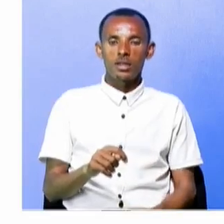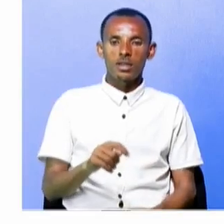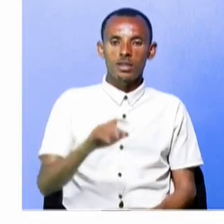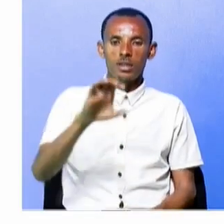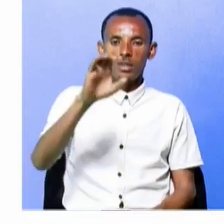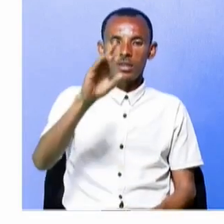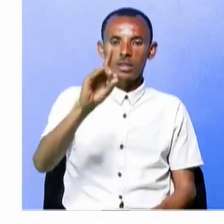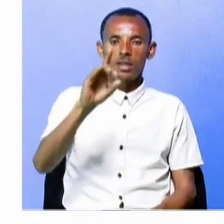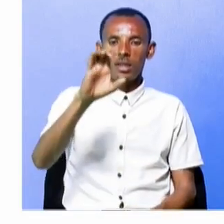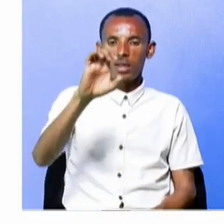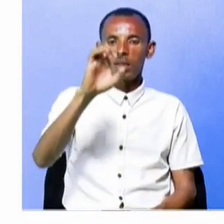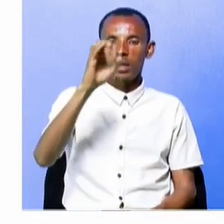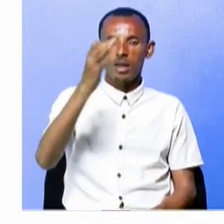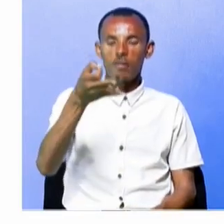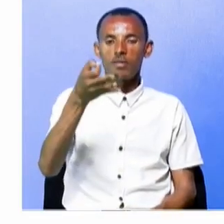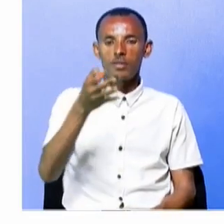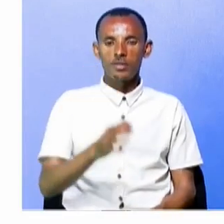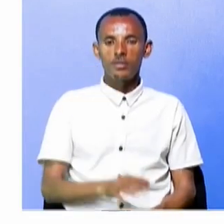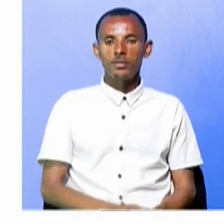EDAF.